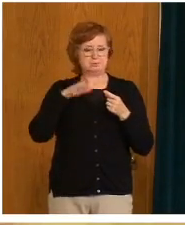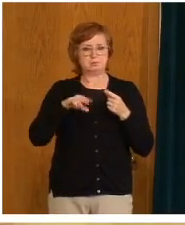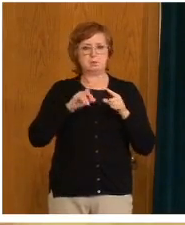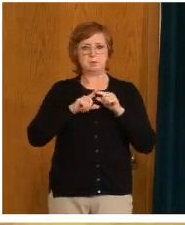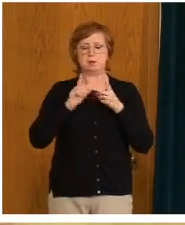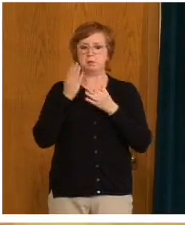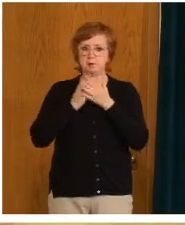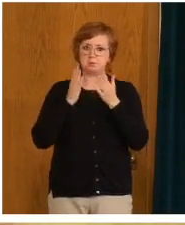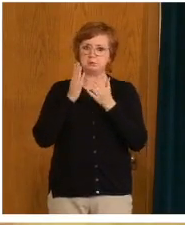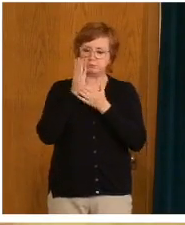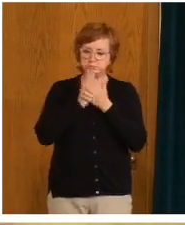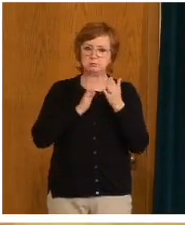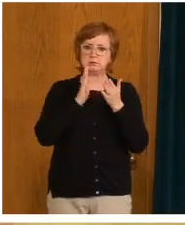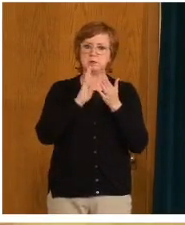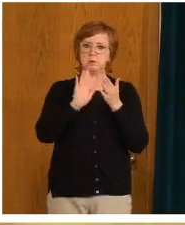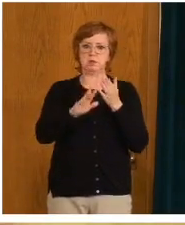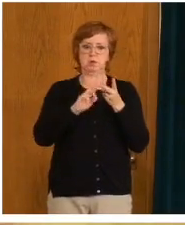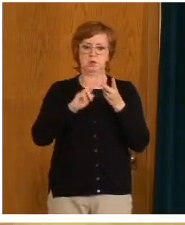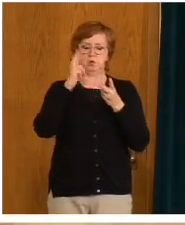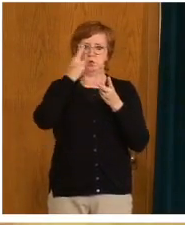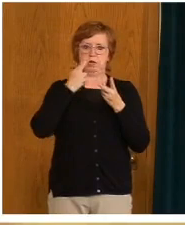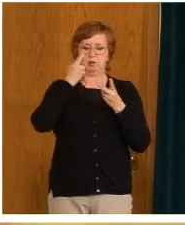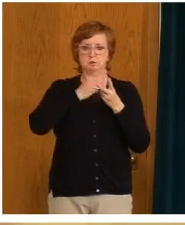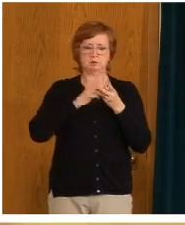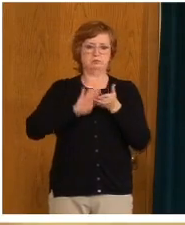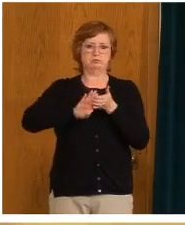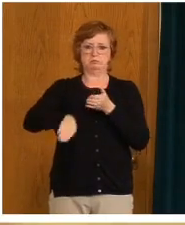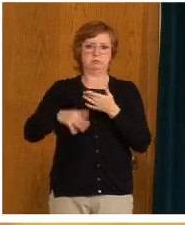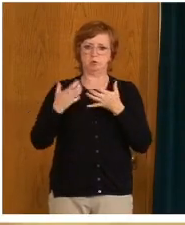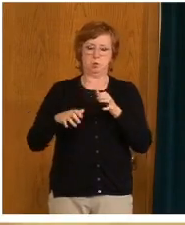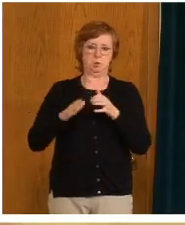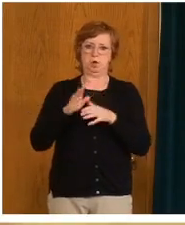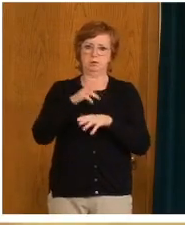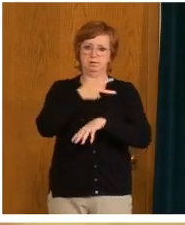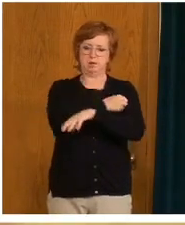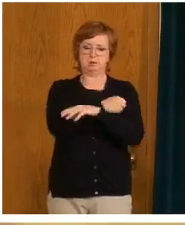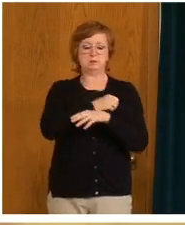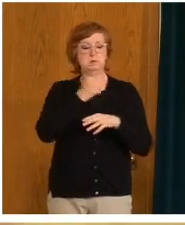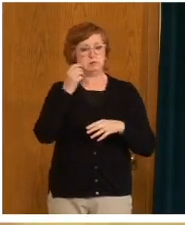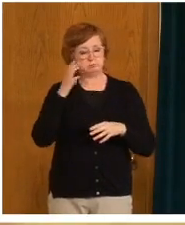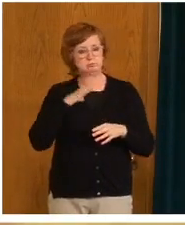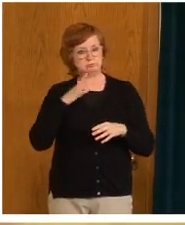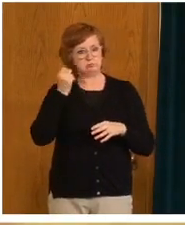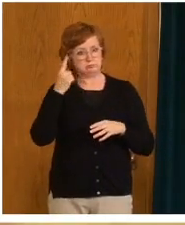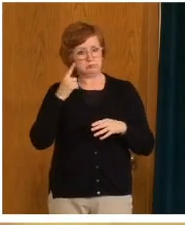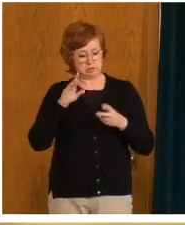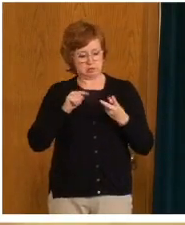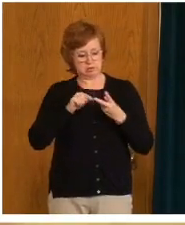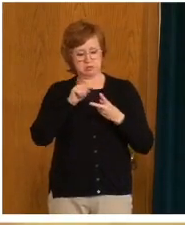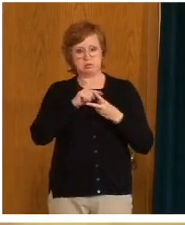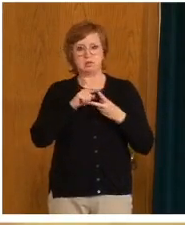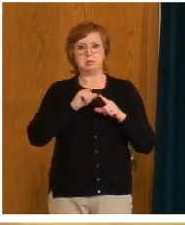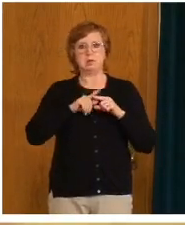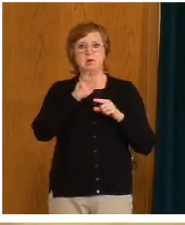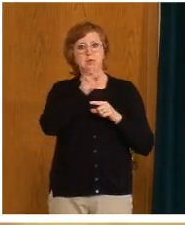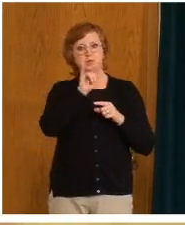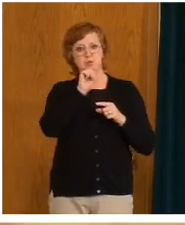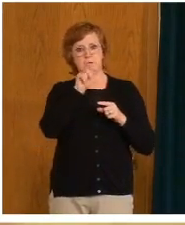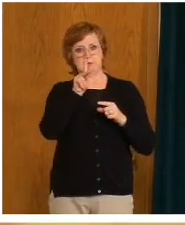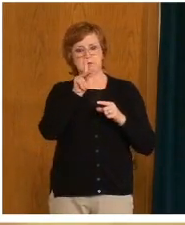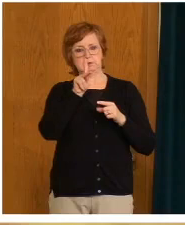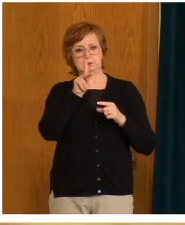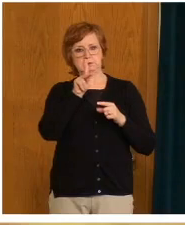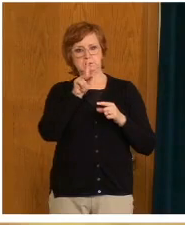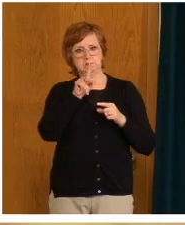vaccinated. The risk of making that choice as we move forward, as the choice is now yours, the vaccines are available